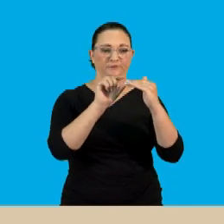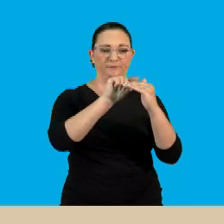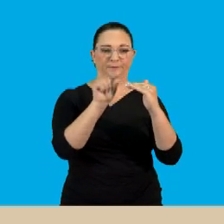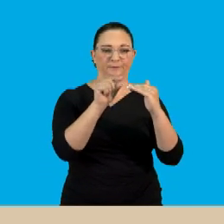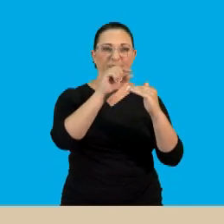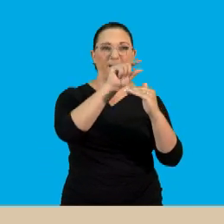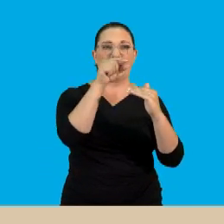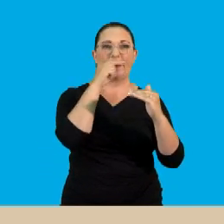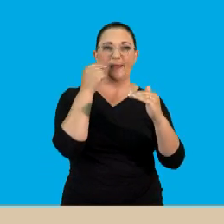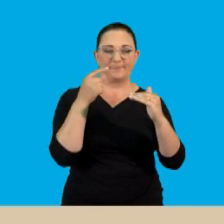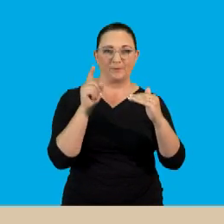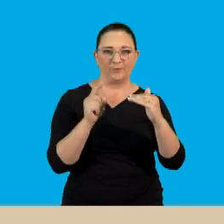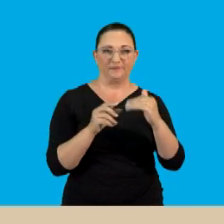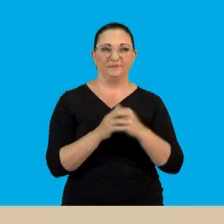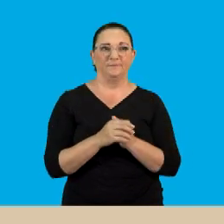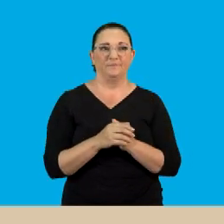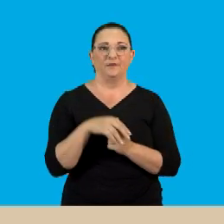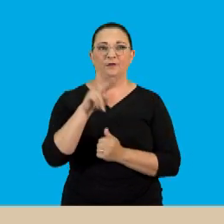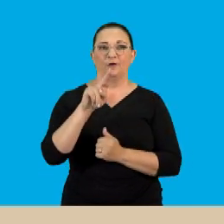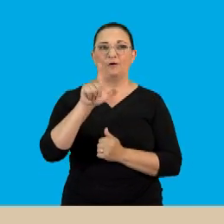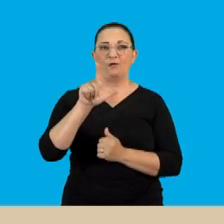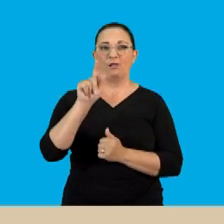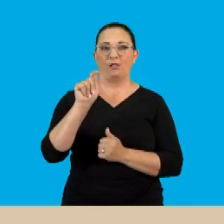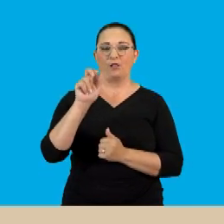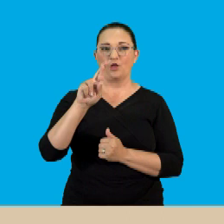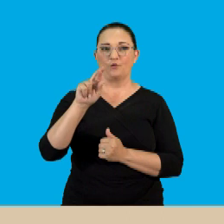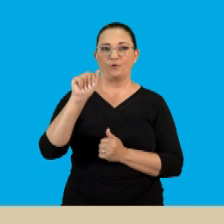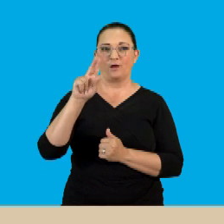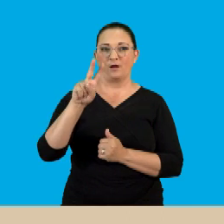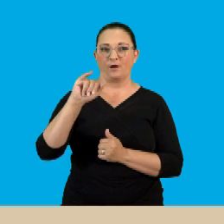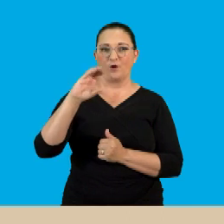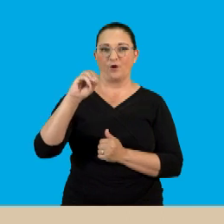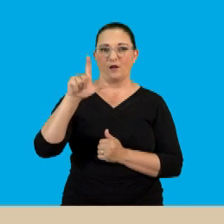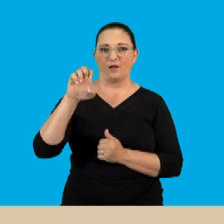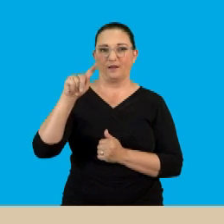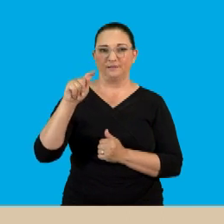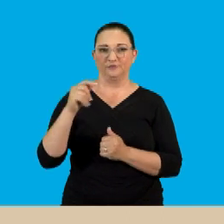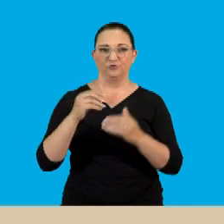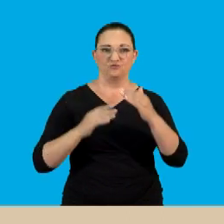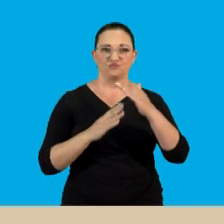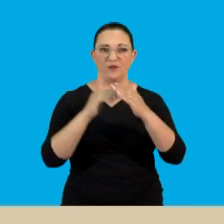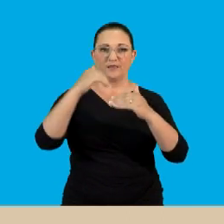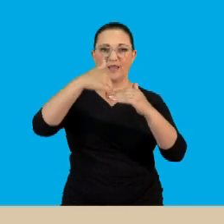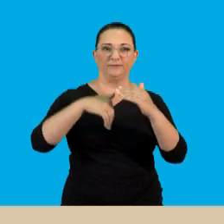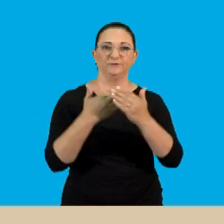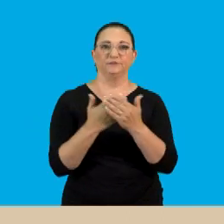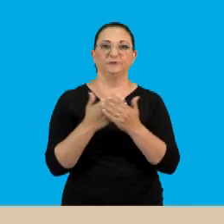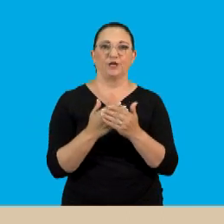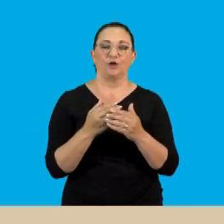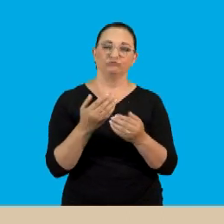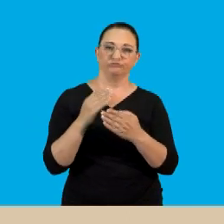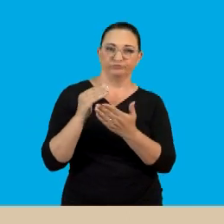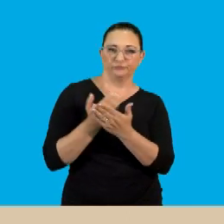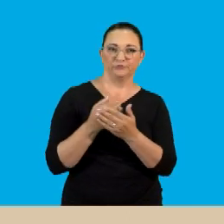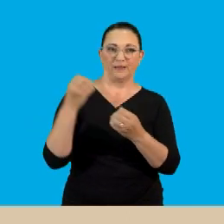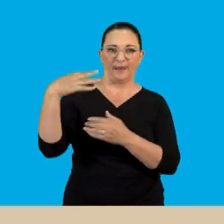layers, and explain how the ultraviolet radiation protects life on Earth, and describe